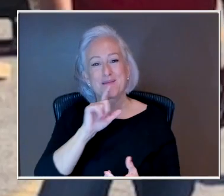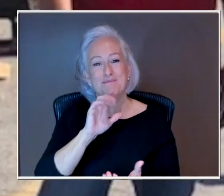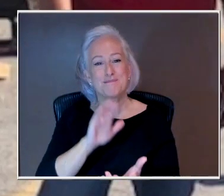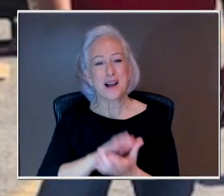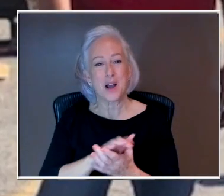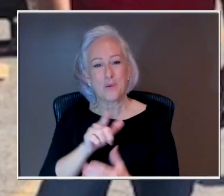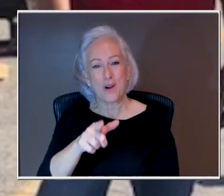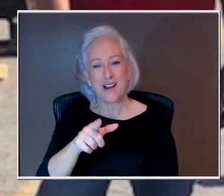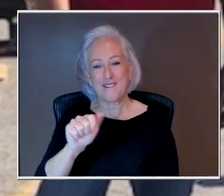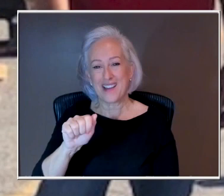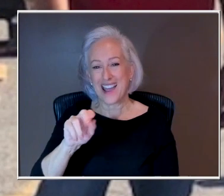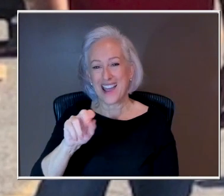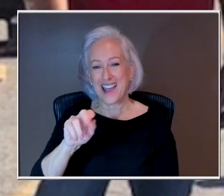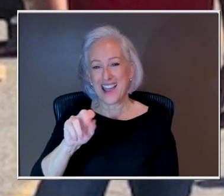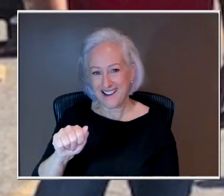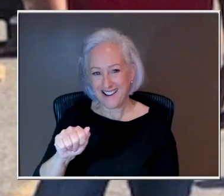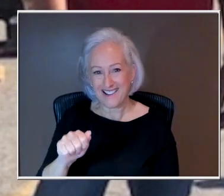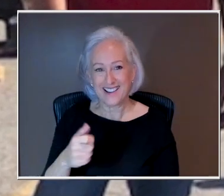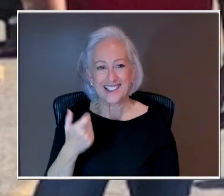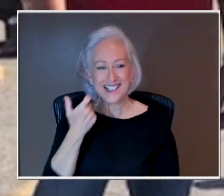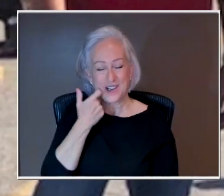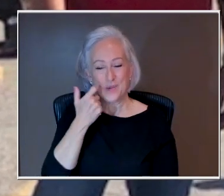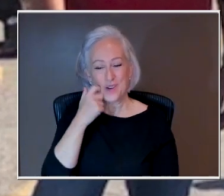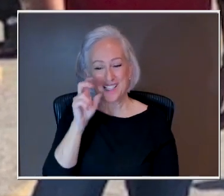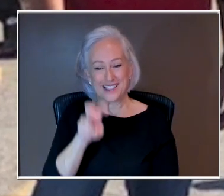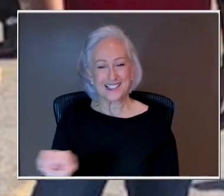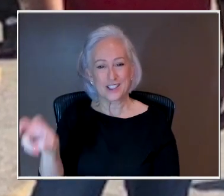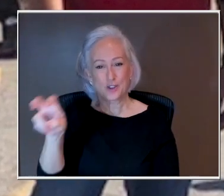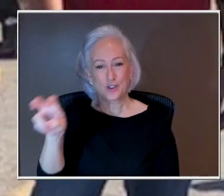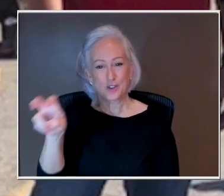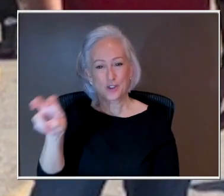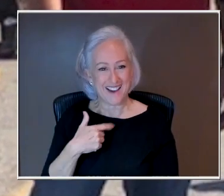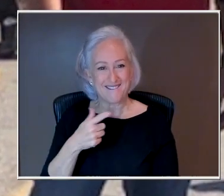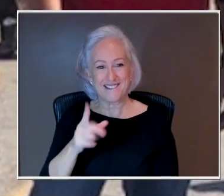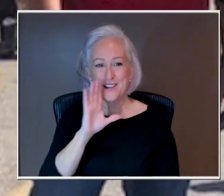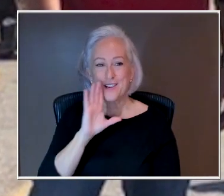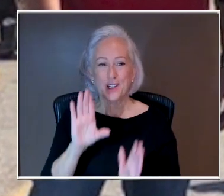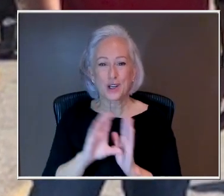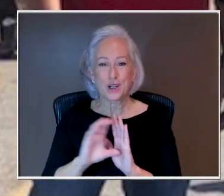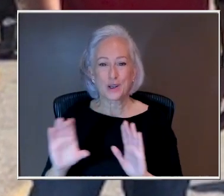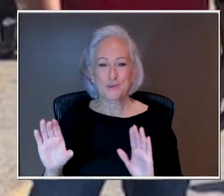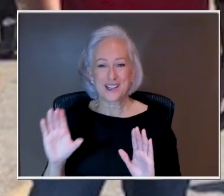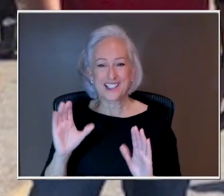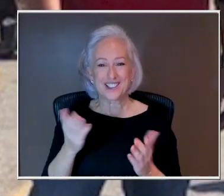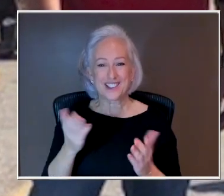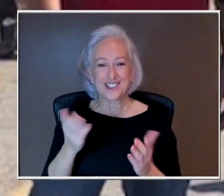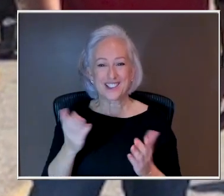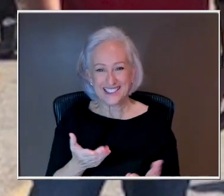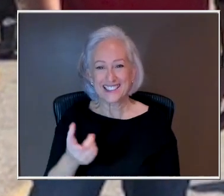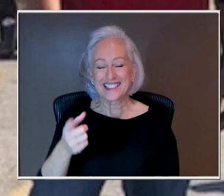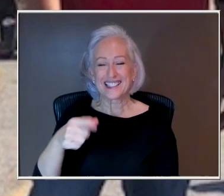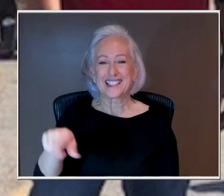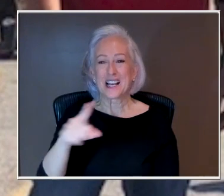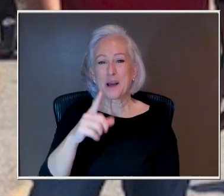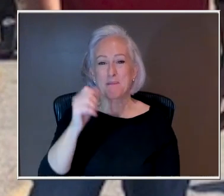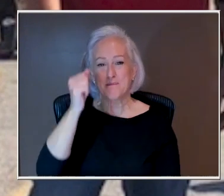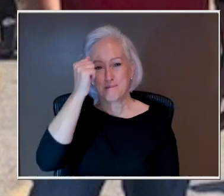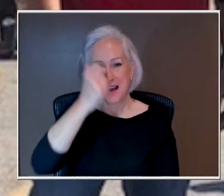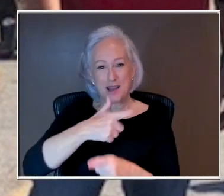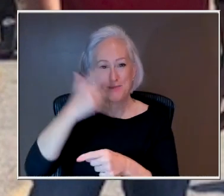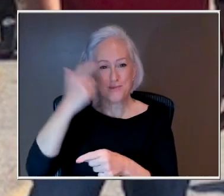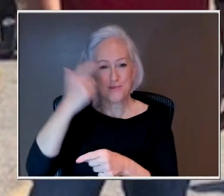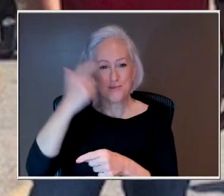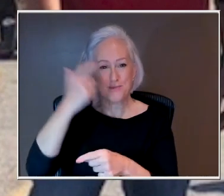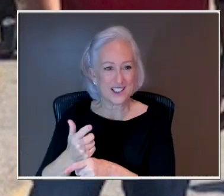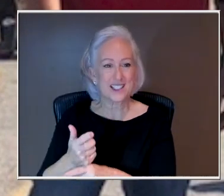and it's on a recent trip we took. And now that's a good picture right there. Yeah, this is just us. This is my brothers actually. I have